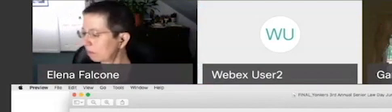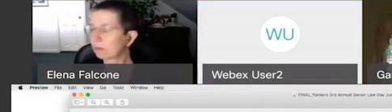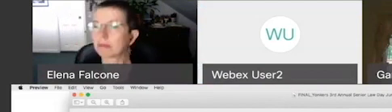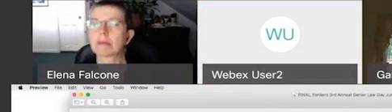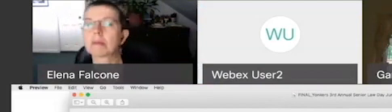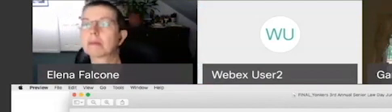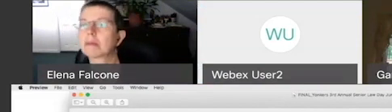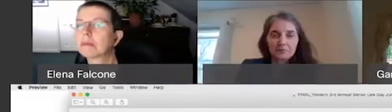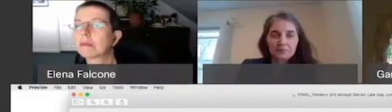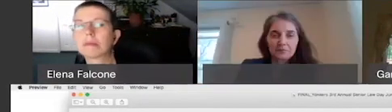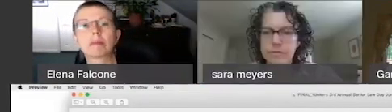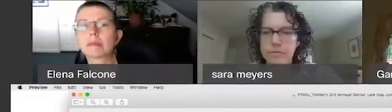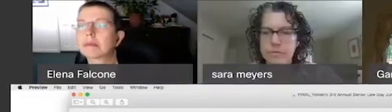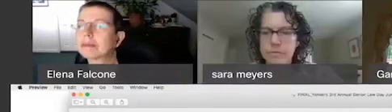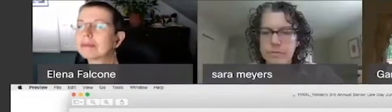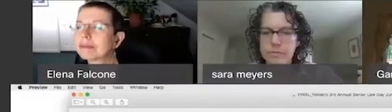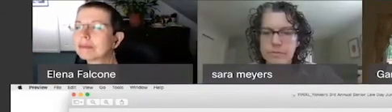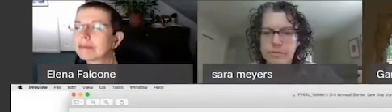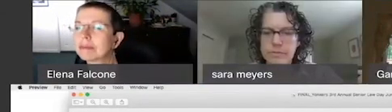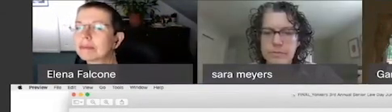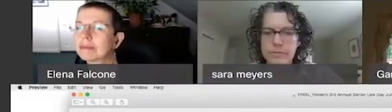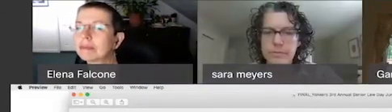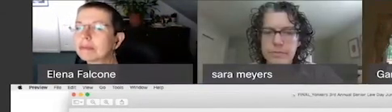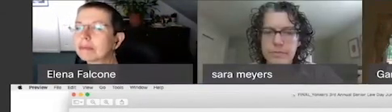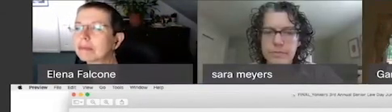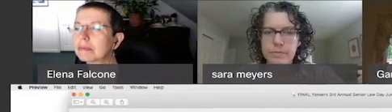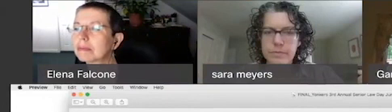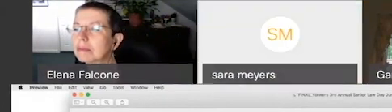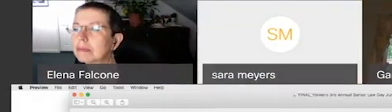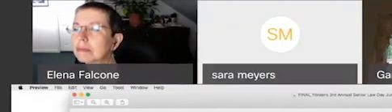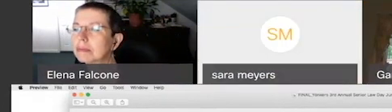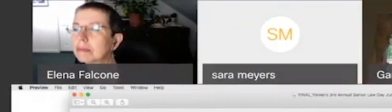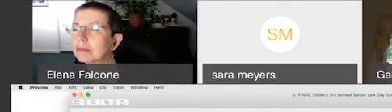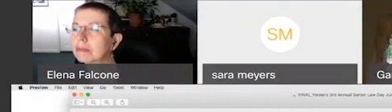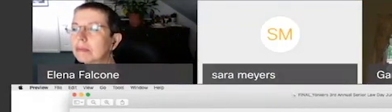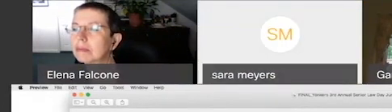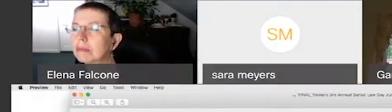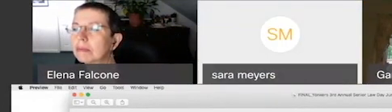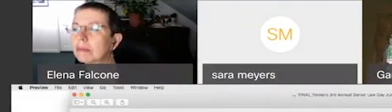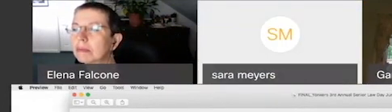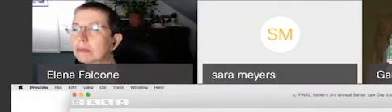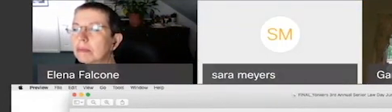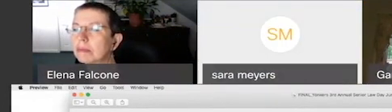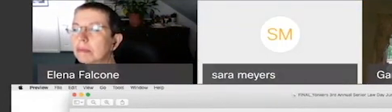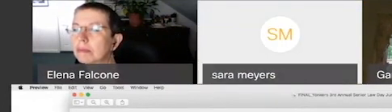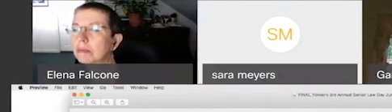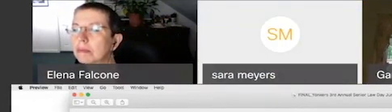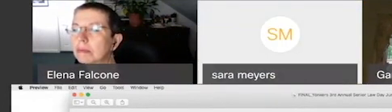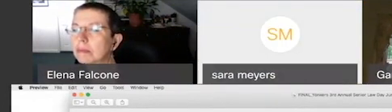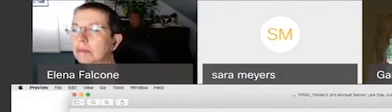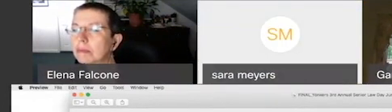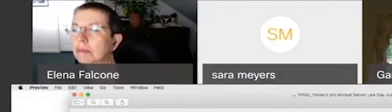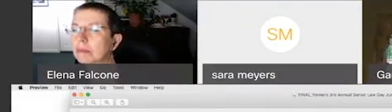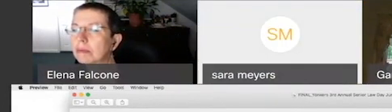decided that he needed to save $2.5 billion from the Medicaid program. And the way he did this